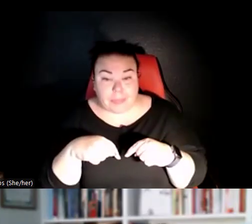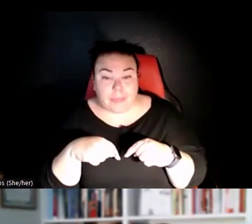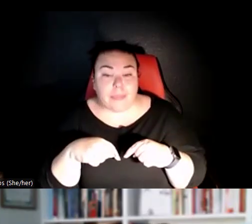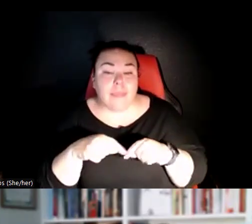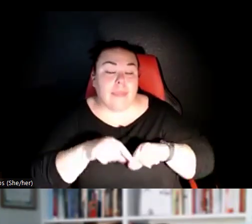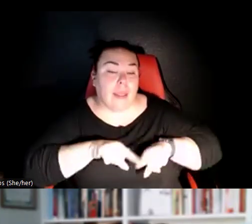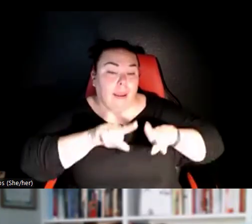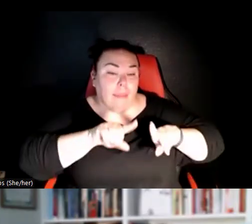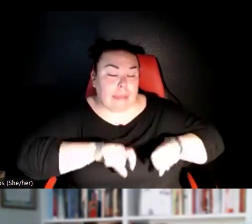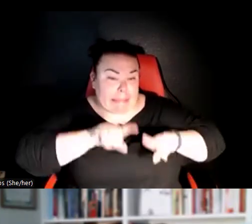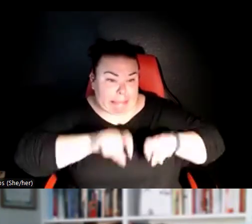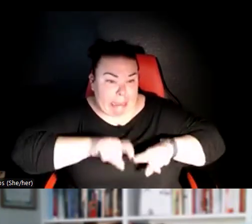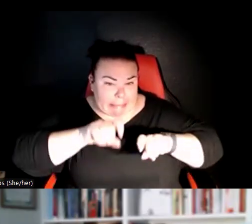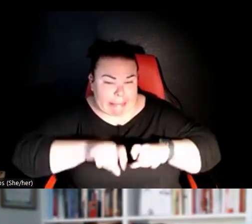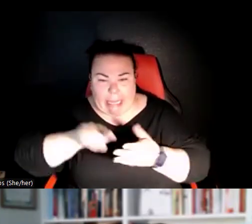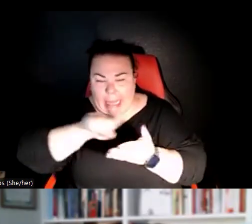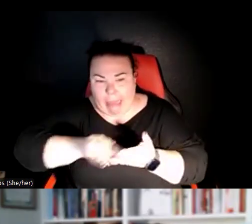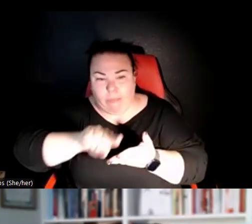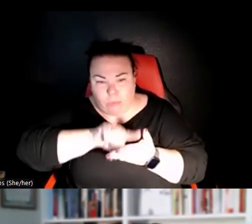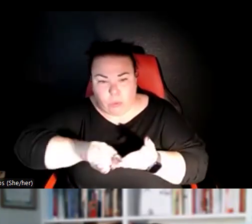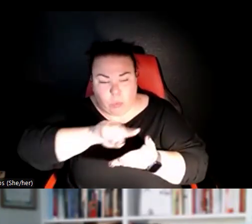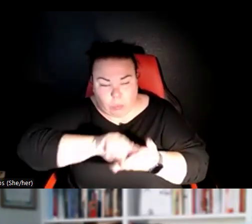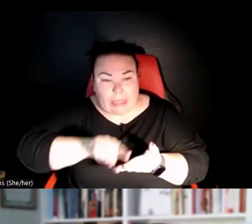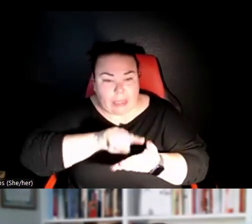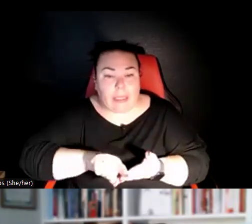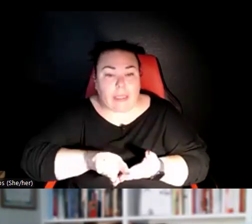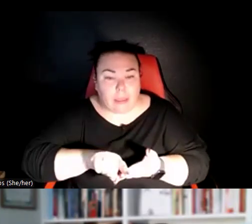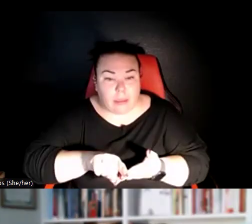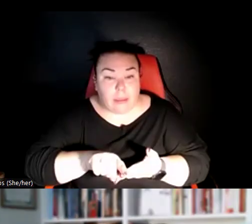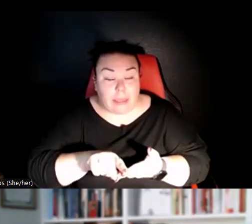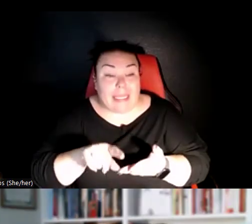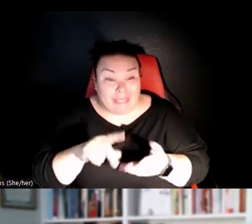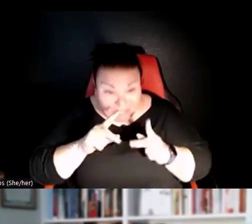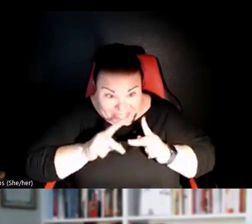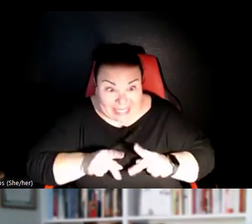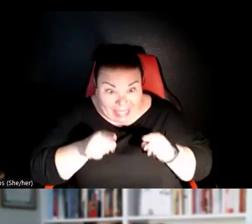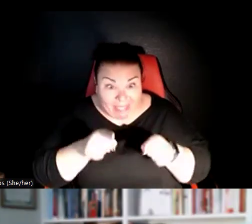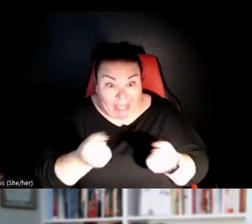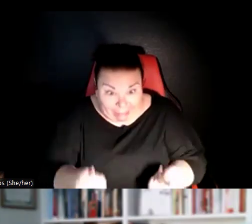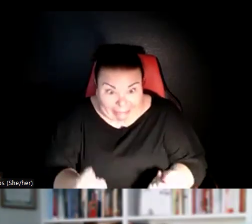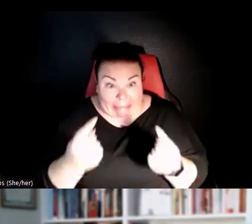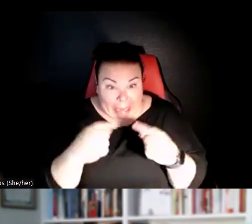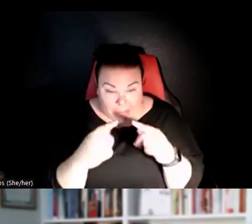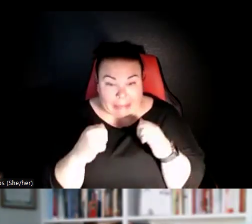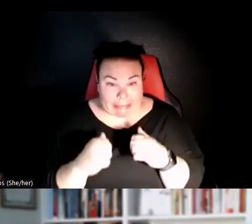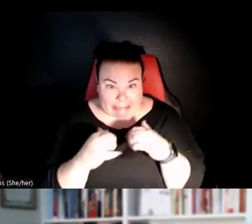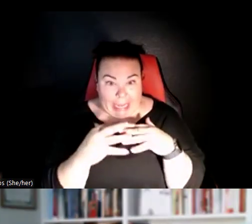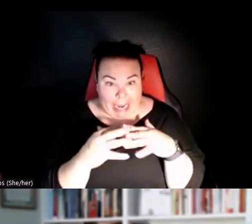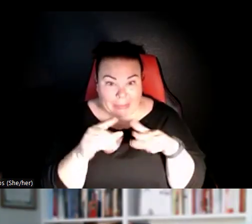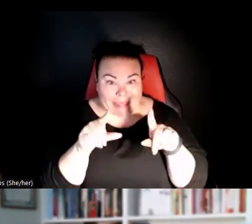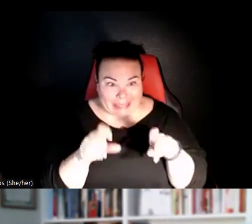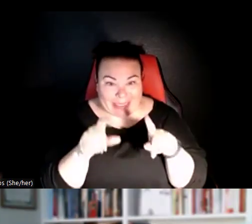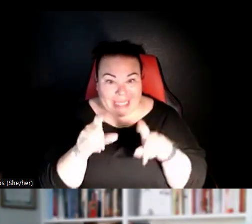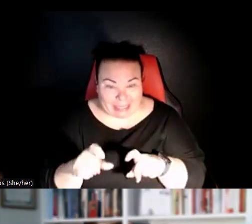testing weekly on our site. So they physically came to our site to do testing. You saw